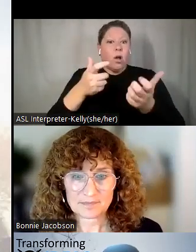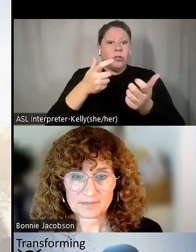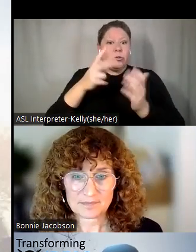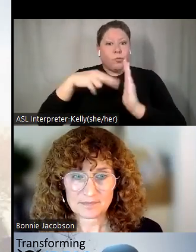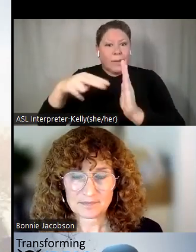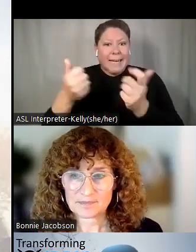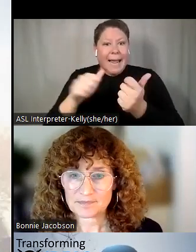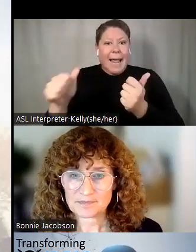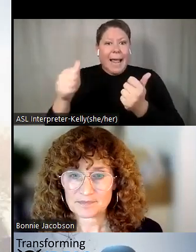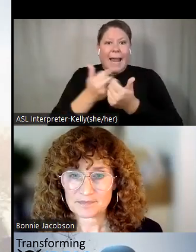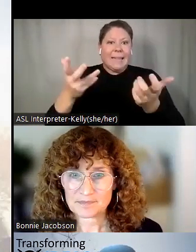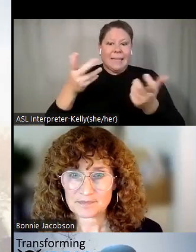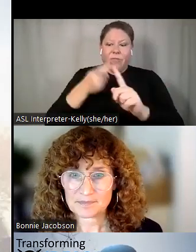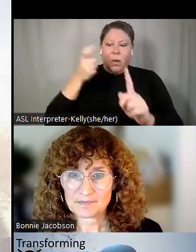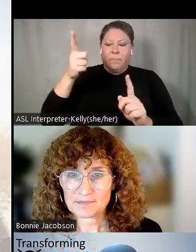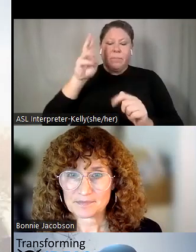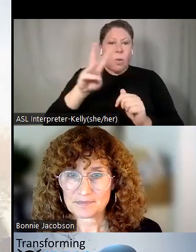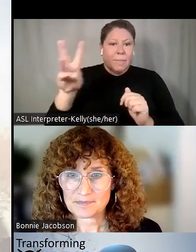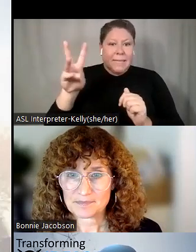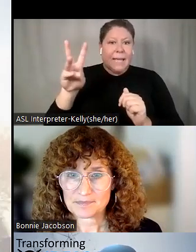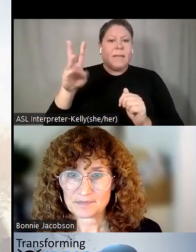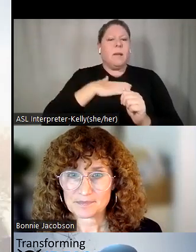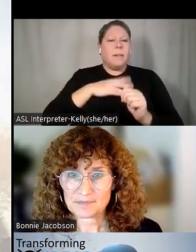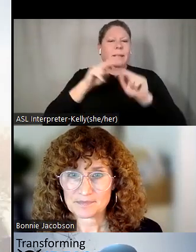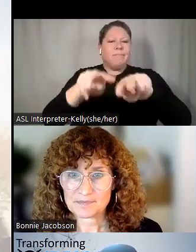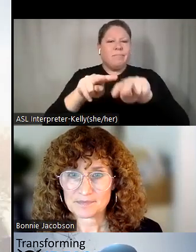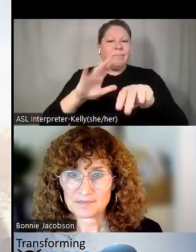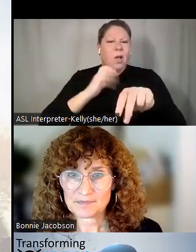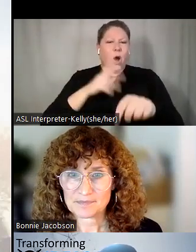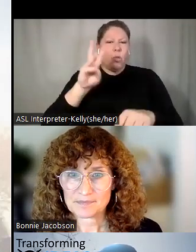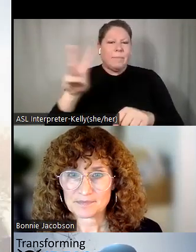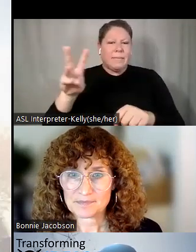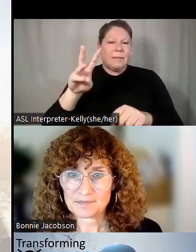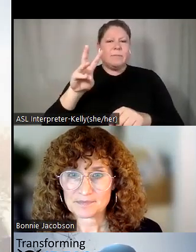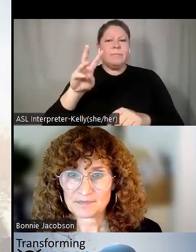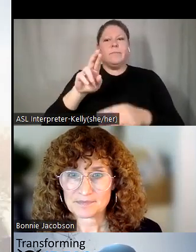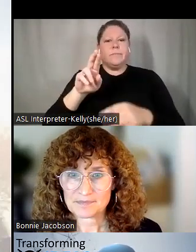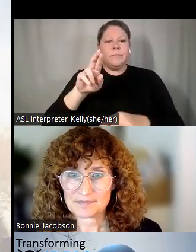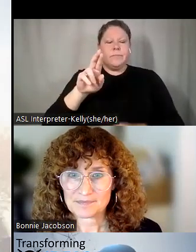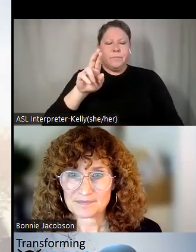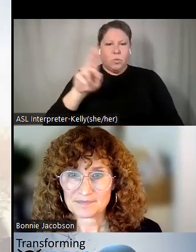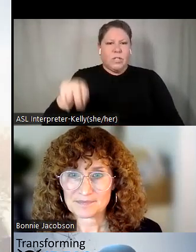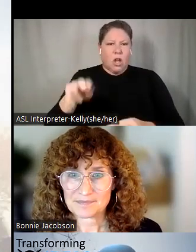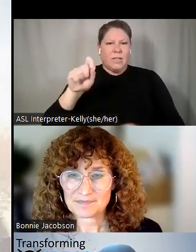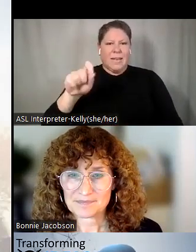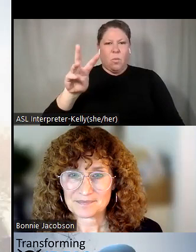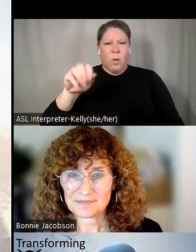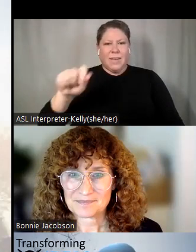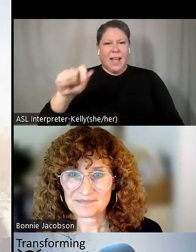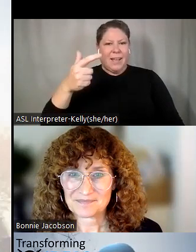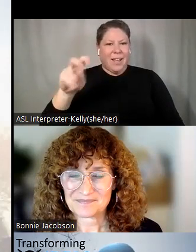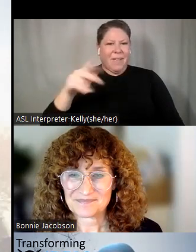been posted, please go visit our site, results.wa.gov. And we hope you all have a wonderful